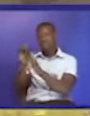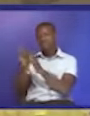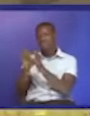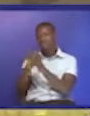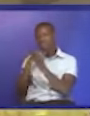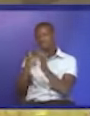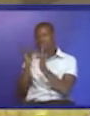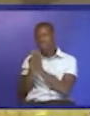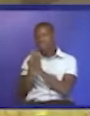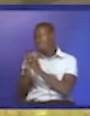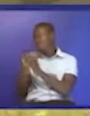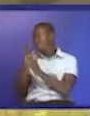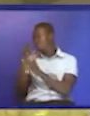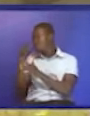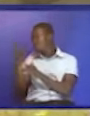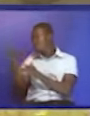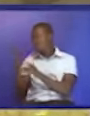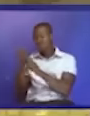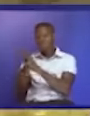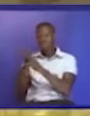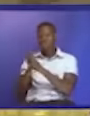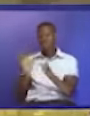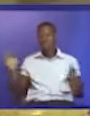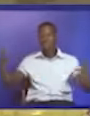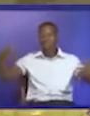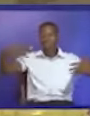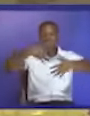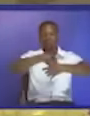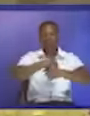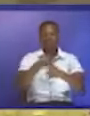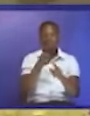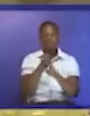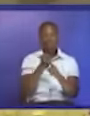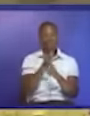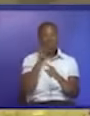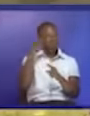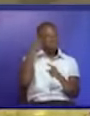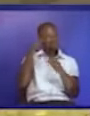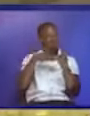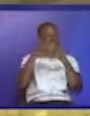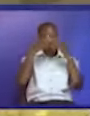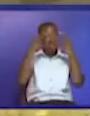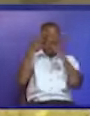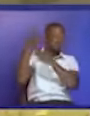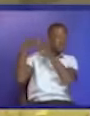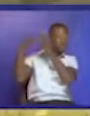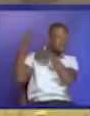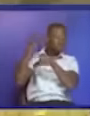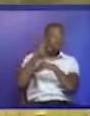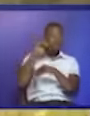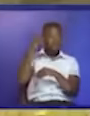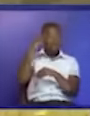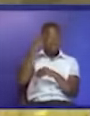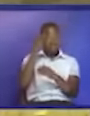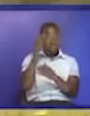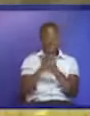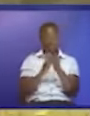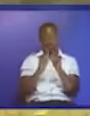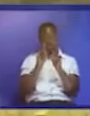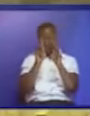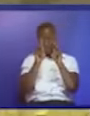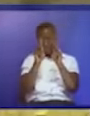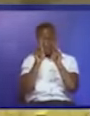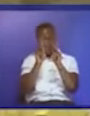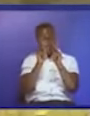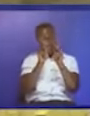him and embraced him, did not even discuss what happened before. For someone here,